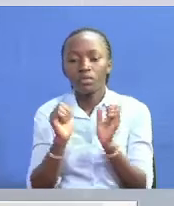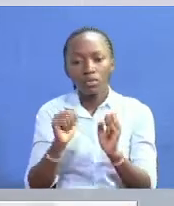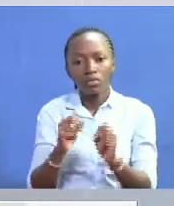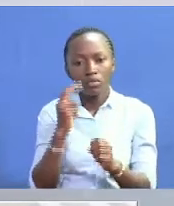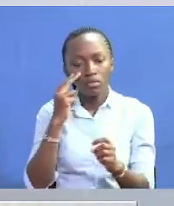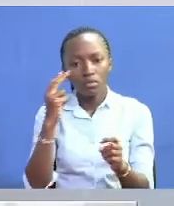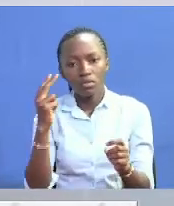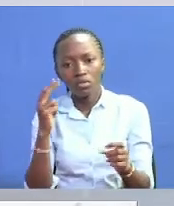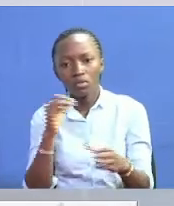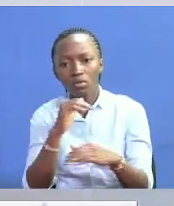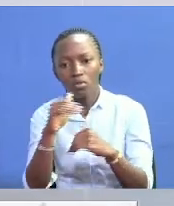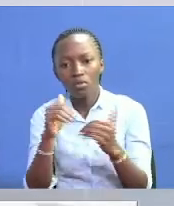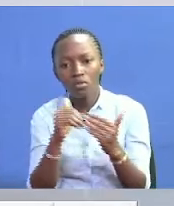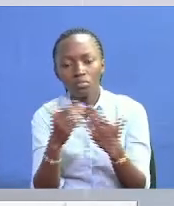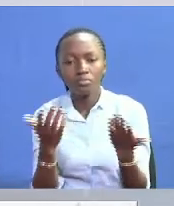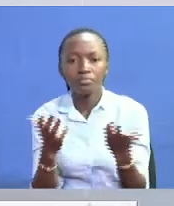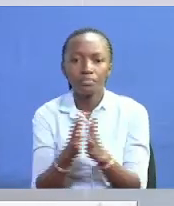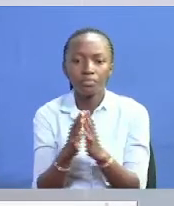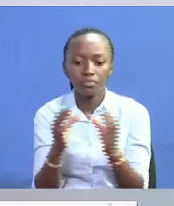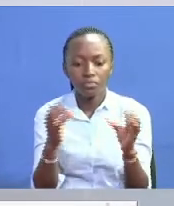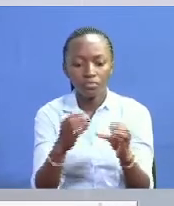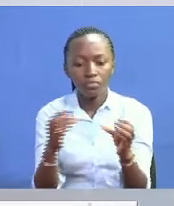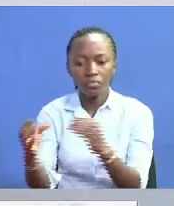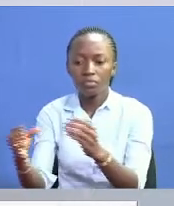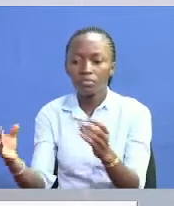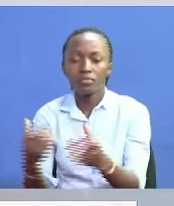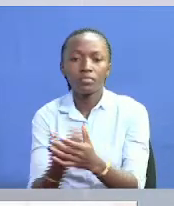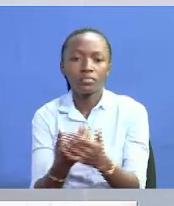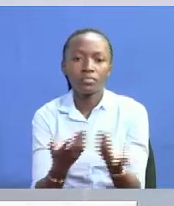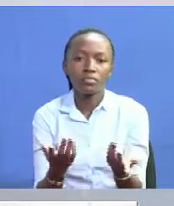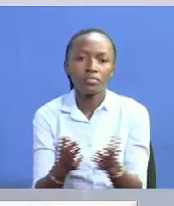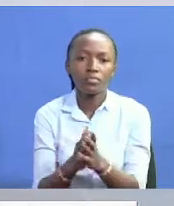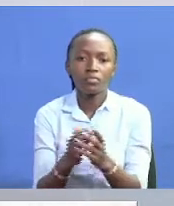was orchestrated by students from the University of